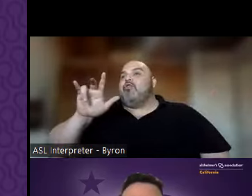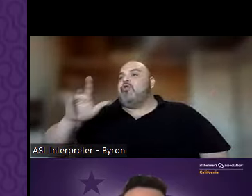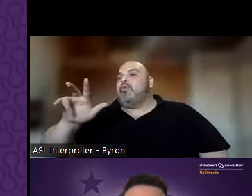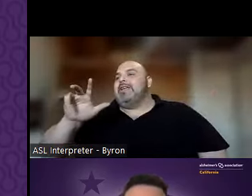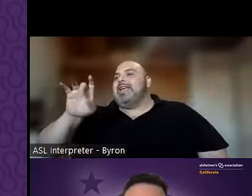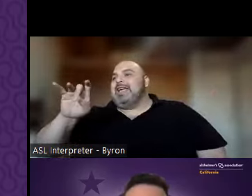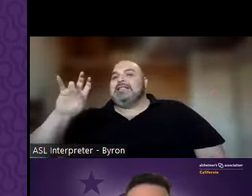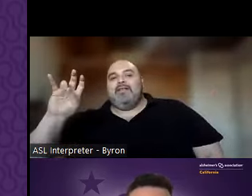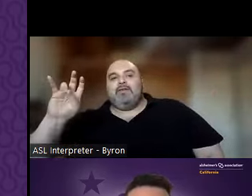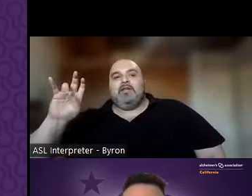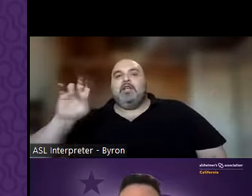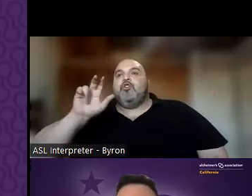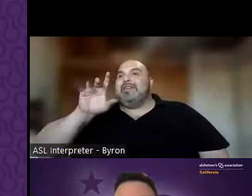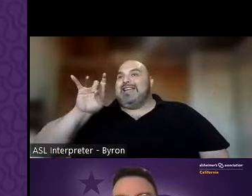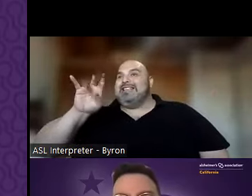387.